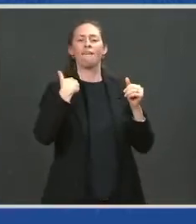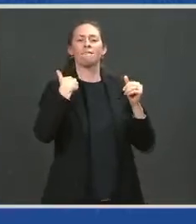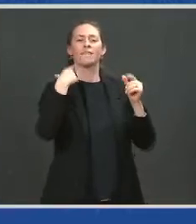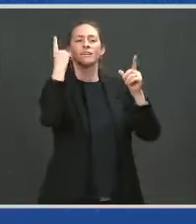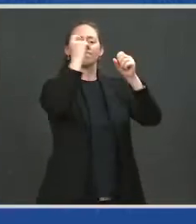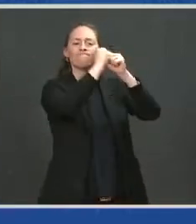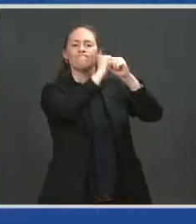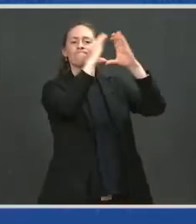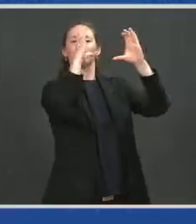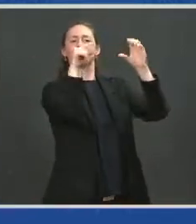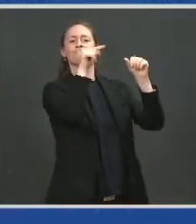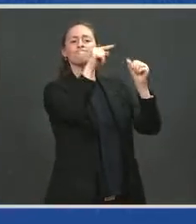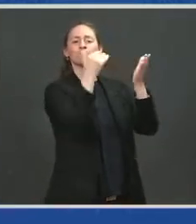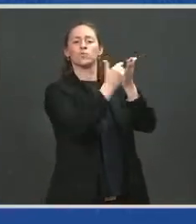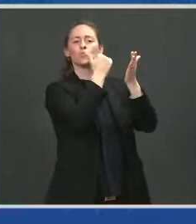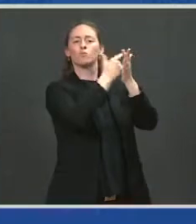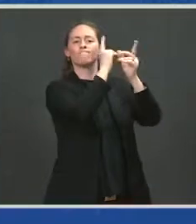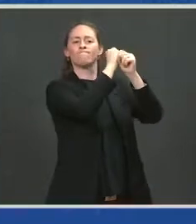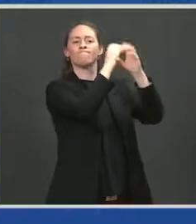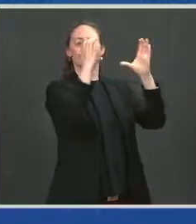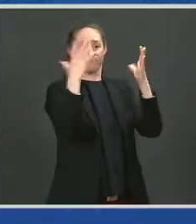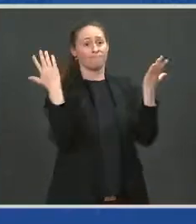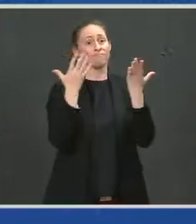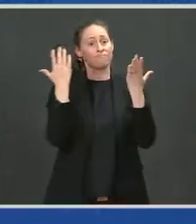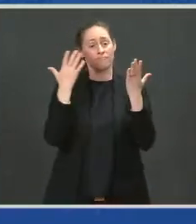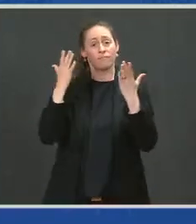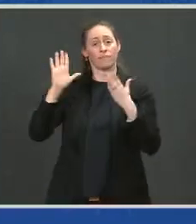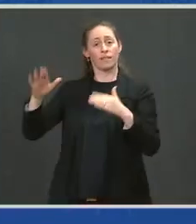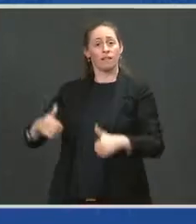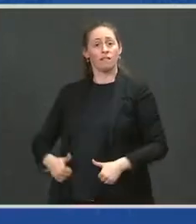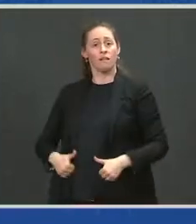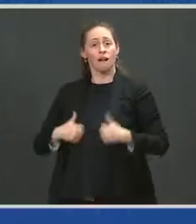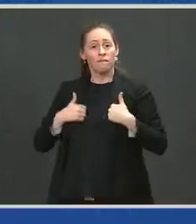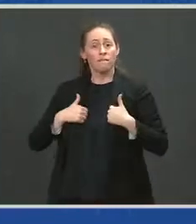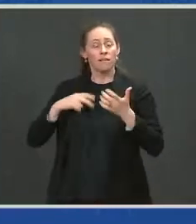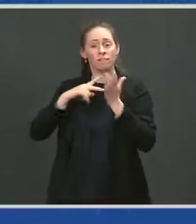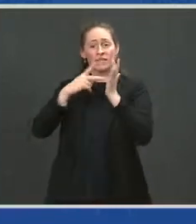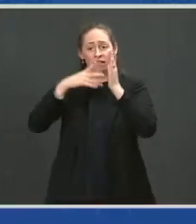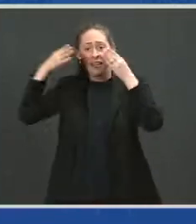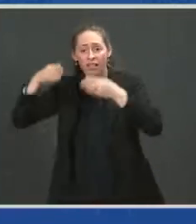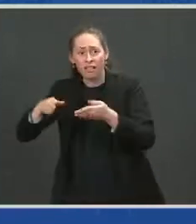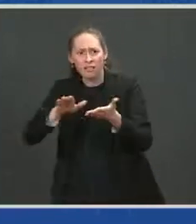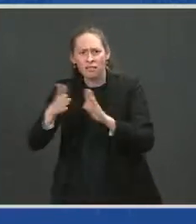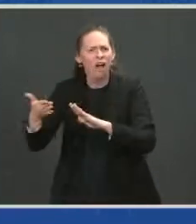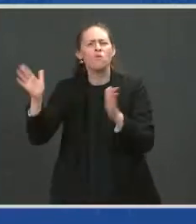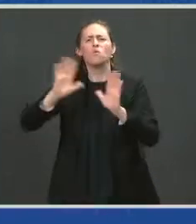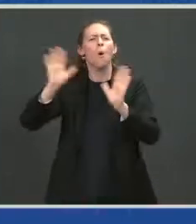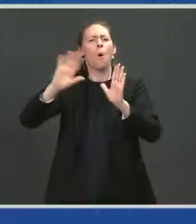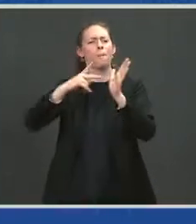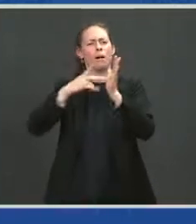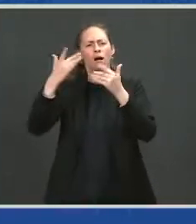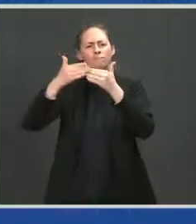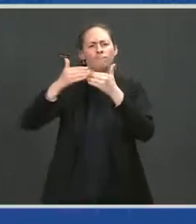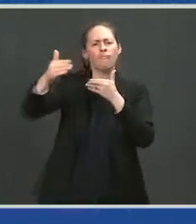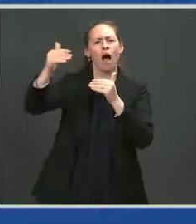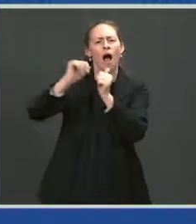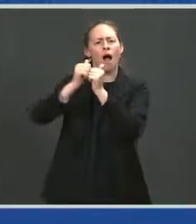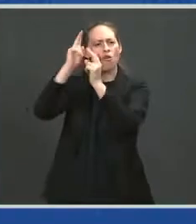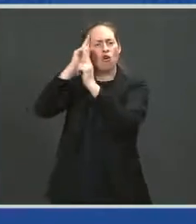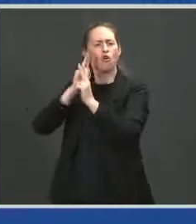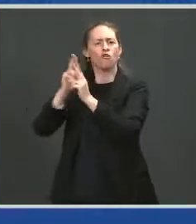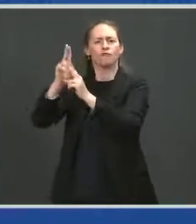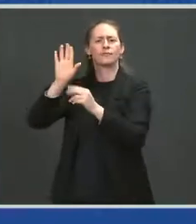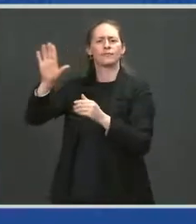not be just about his death, but about what we must do in his memory. I also spoke